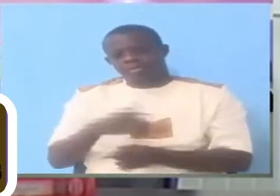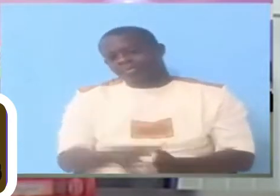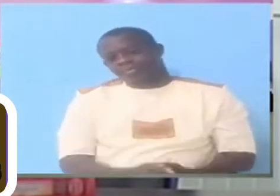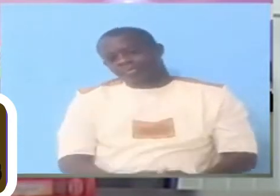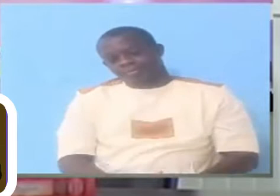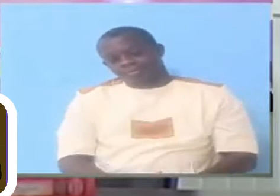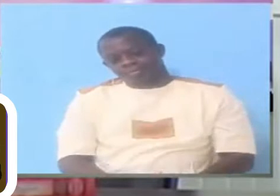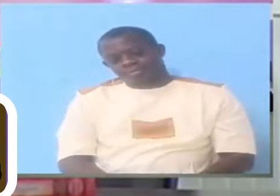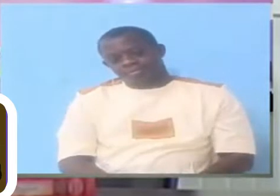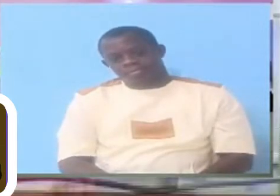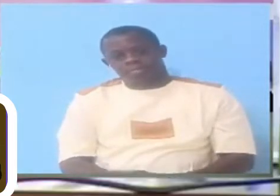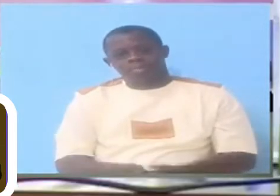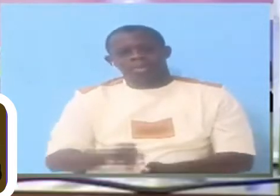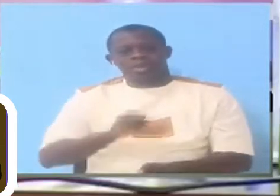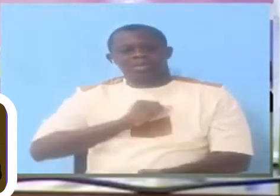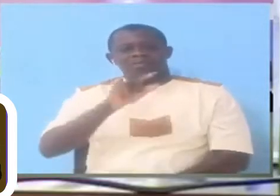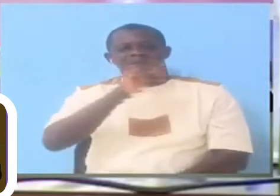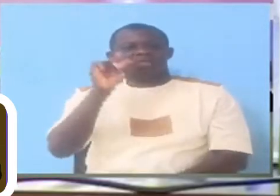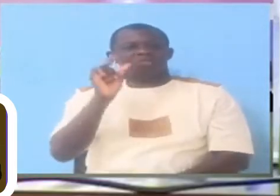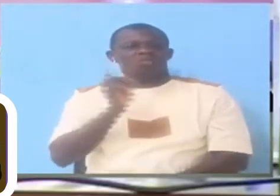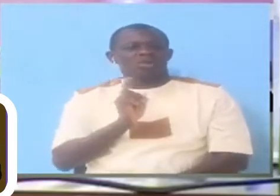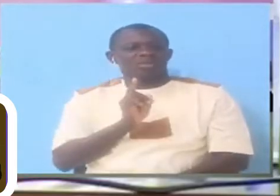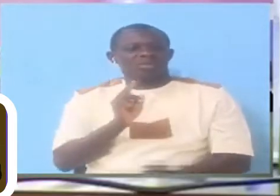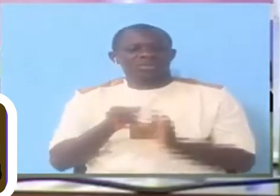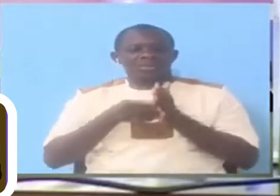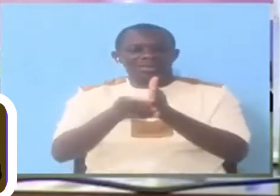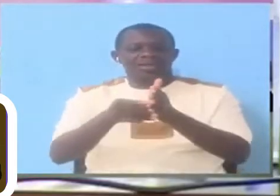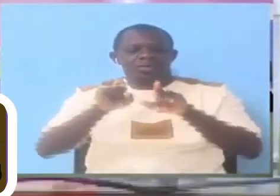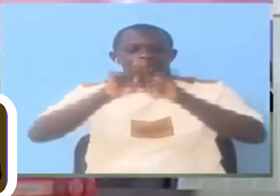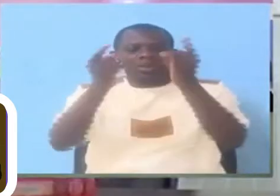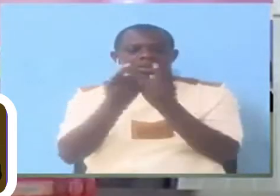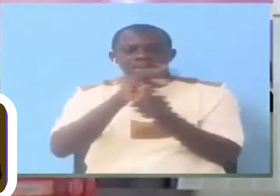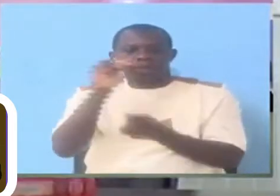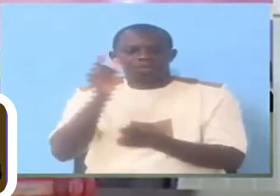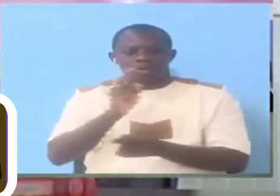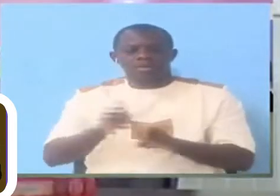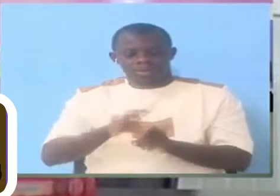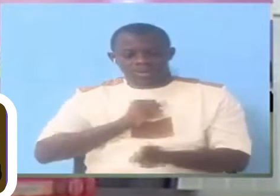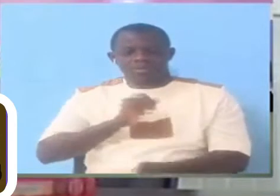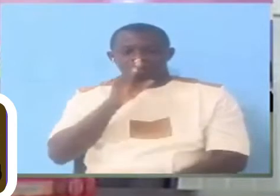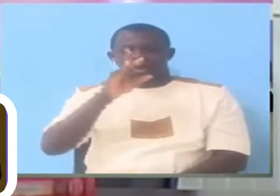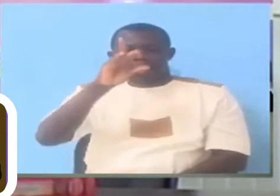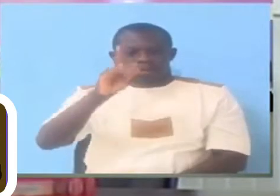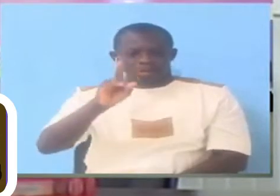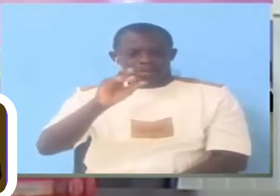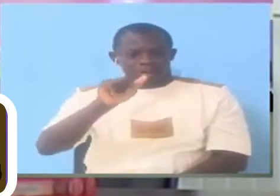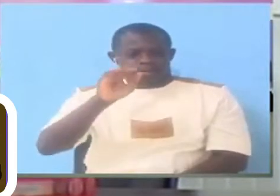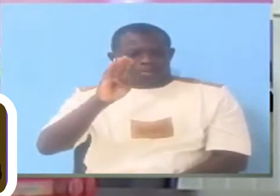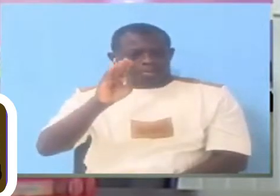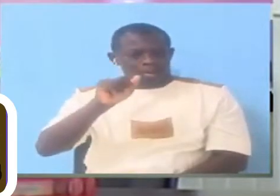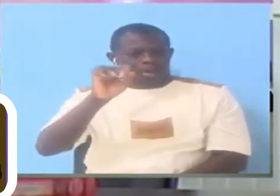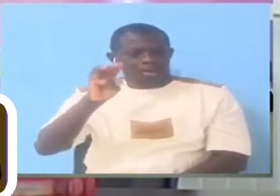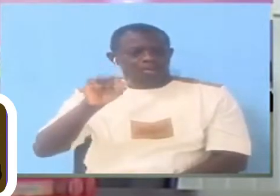général bi ci la ma call. What's his name, the directeur général? Naka la tudda? At the time. Daba Marena. Daba Marena.